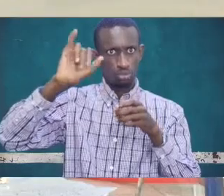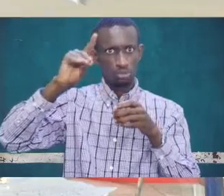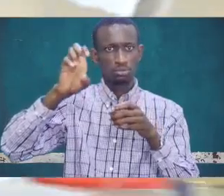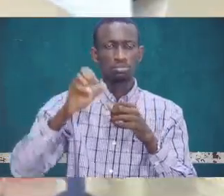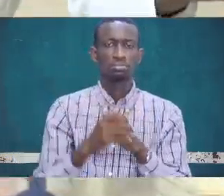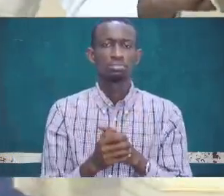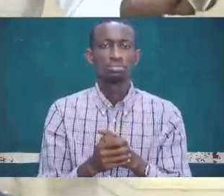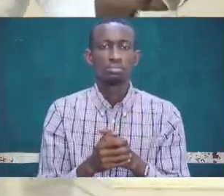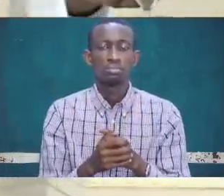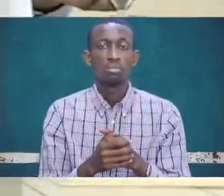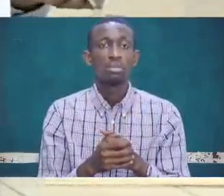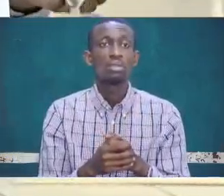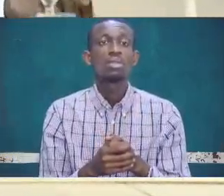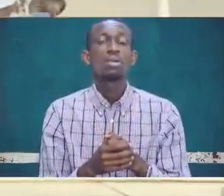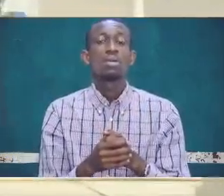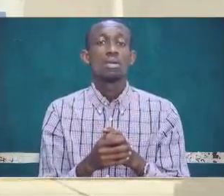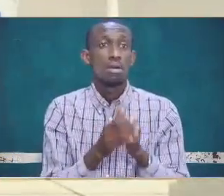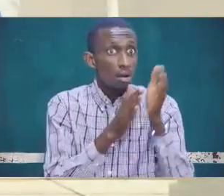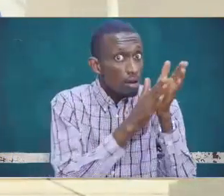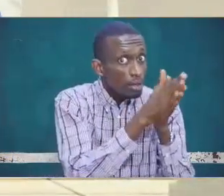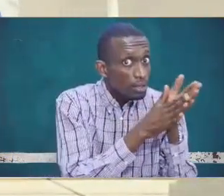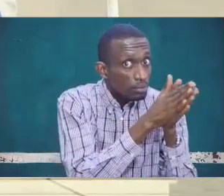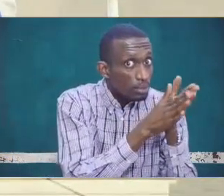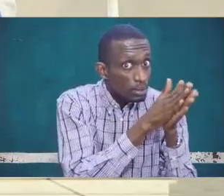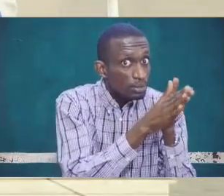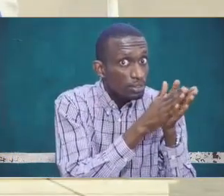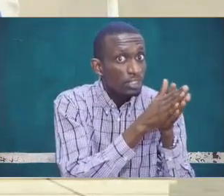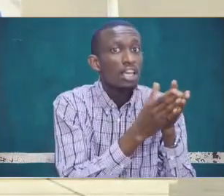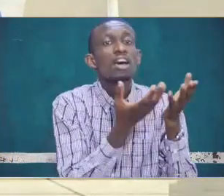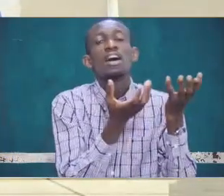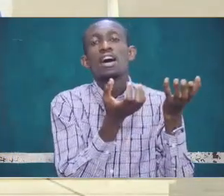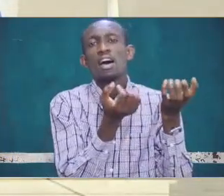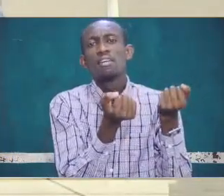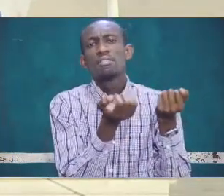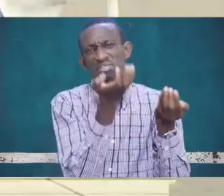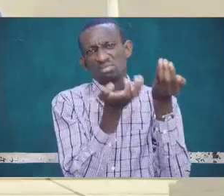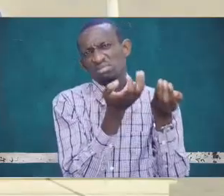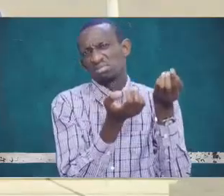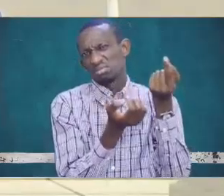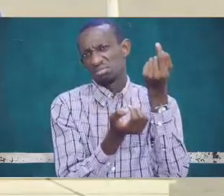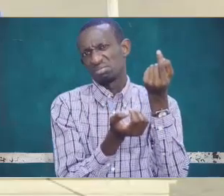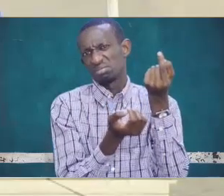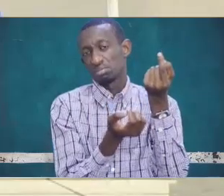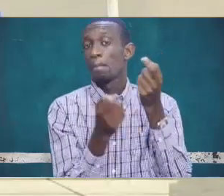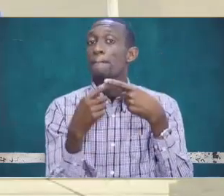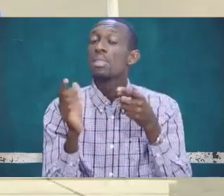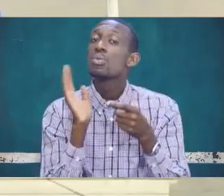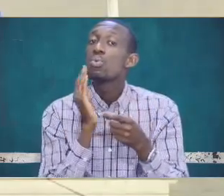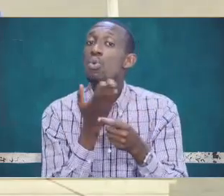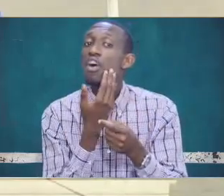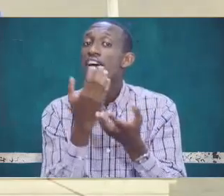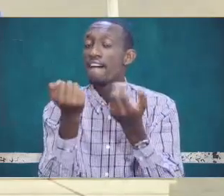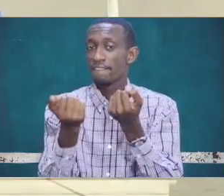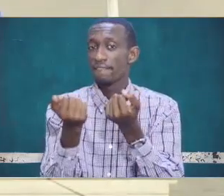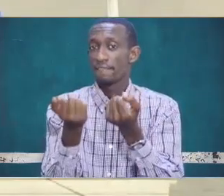So the oil is less dense, and the water is more denser. So